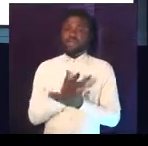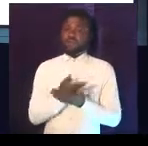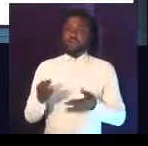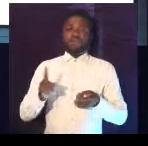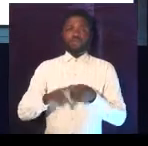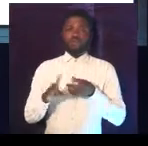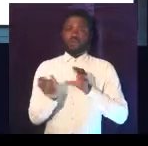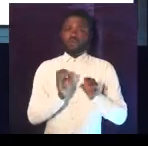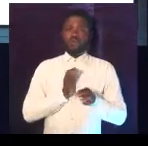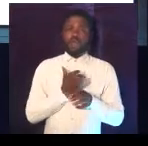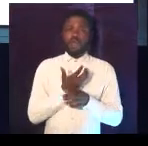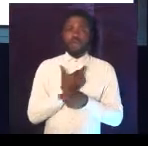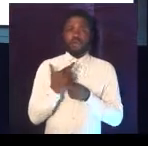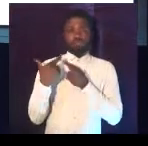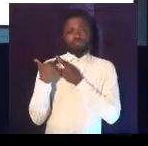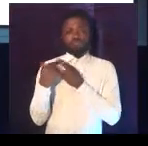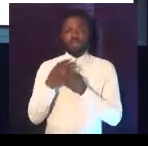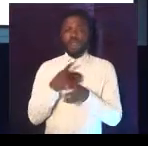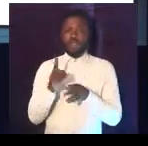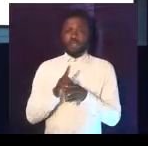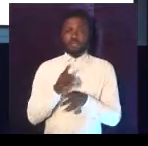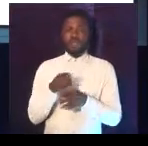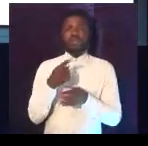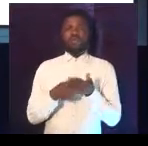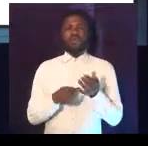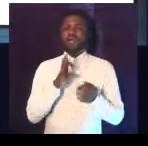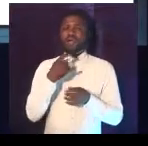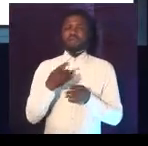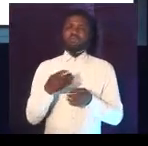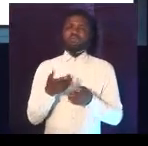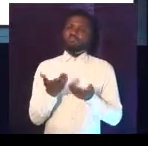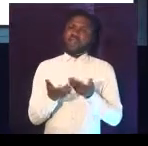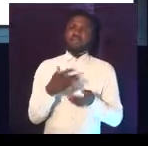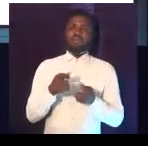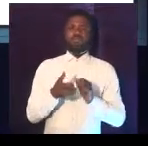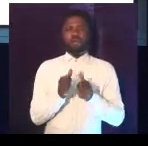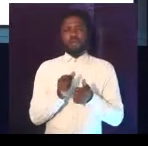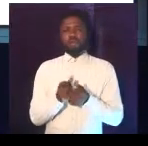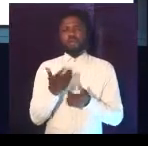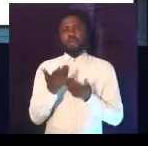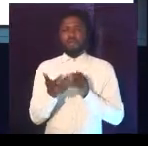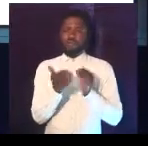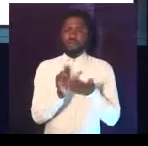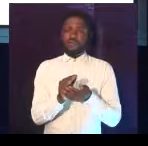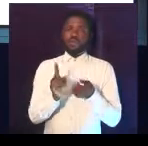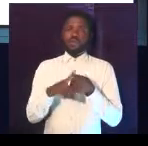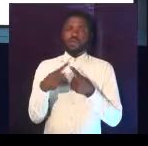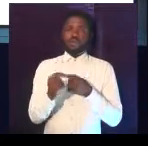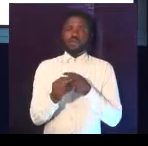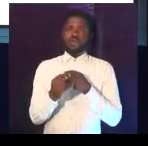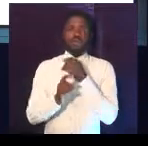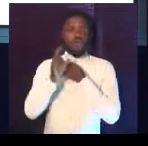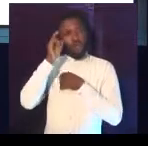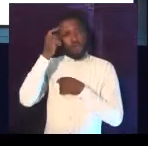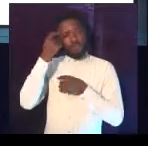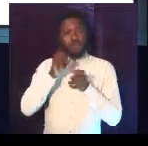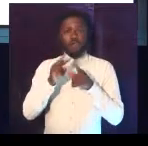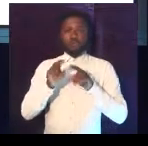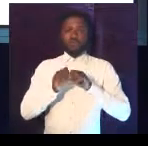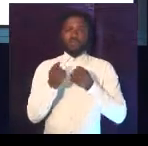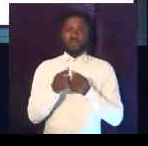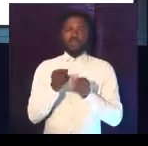we fail to perform our obligations to government, what are the likely problems we might pose to the government or to our